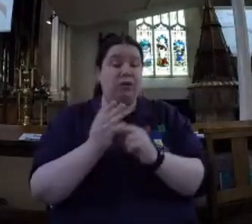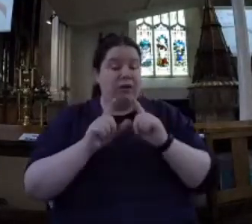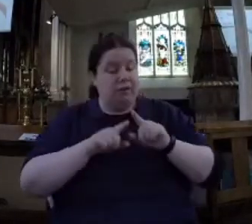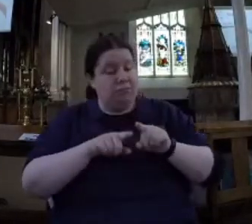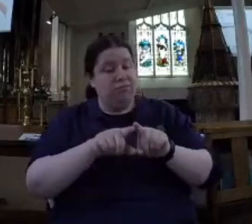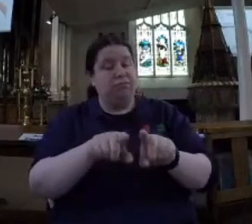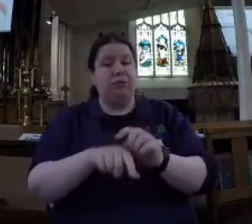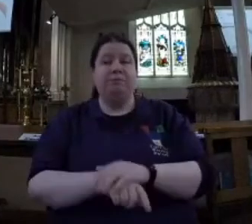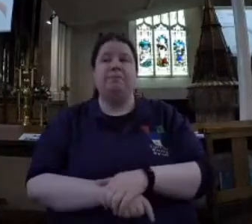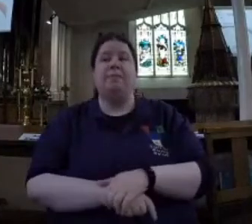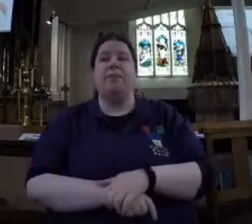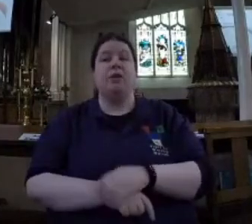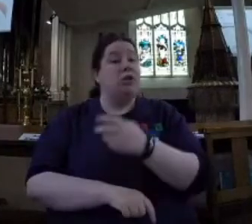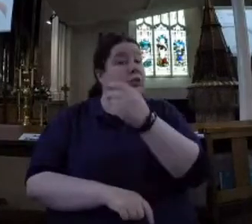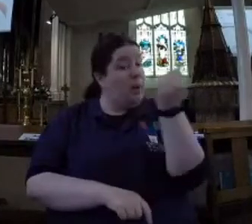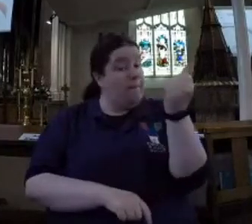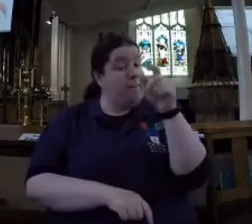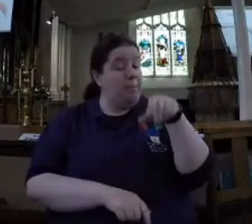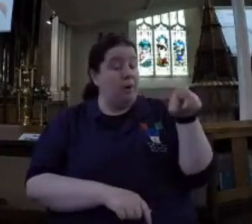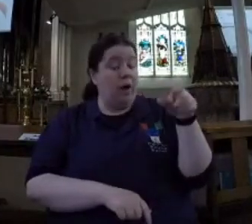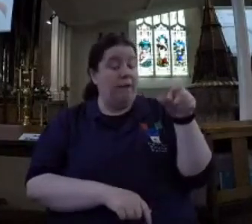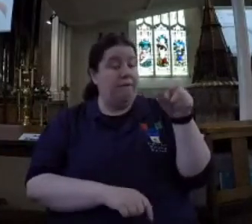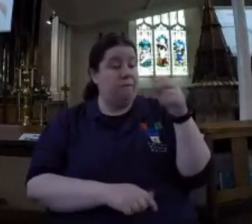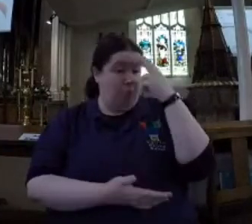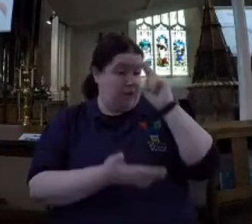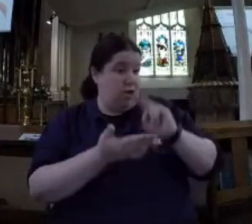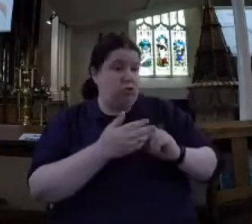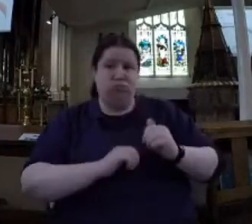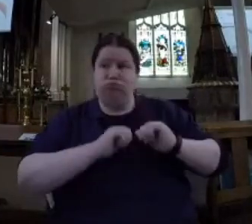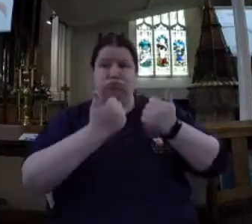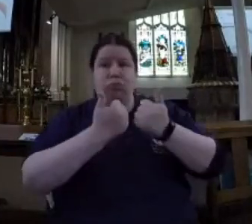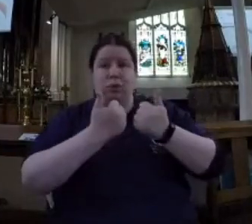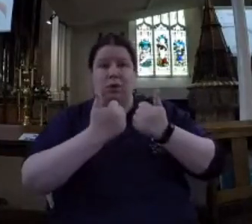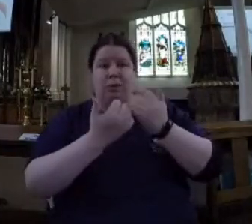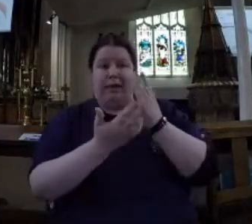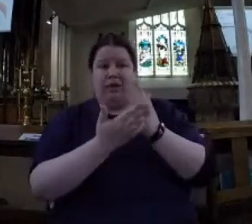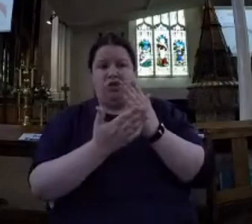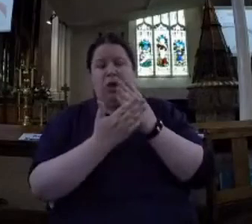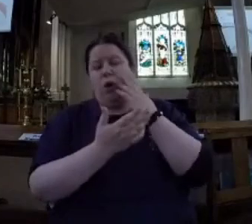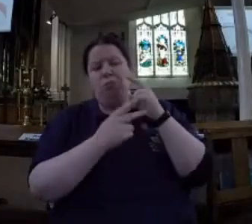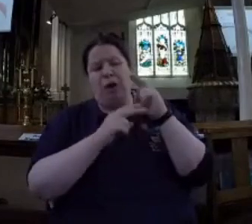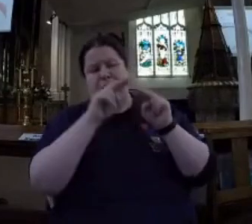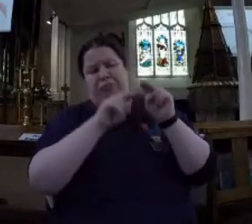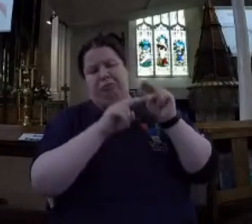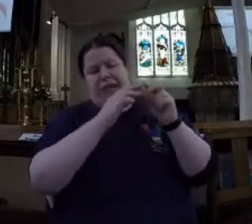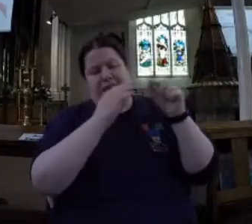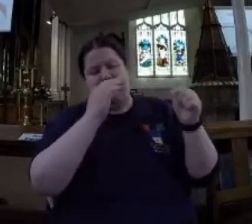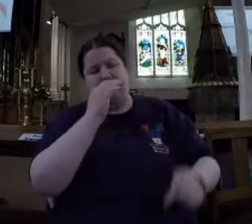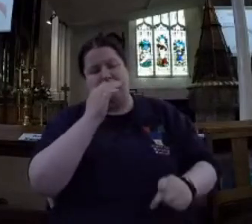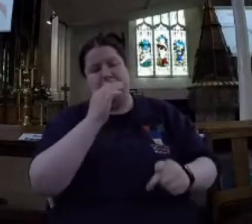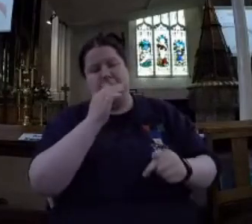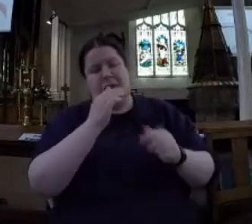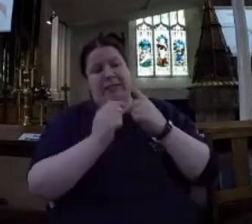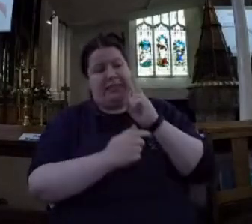great reputation, but when it comes crashing down, it's clear they were totally lacking in integrity, and we see that regularly in